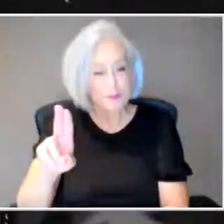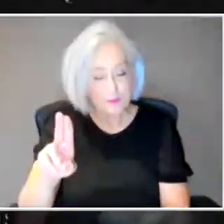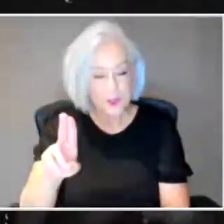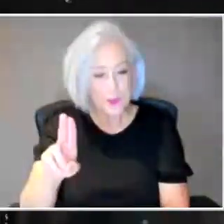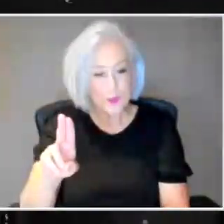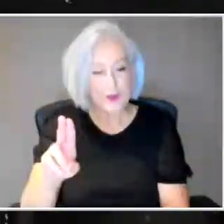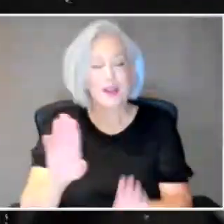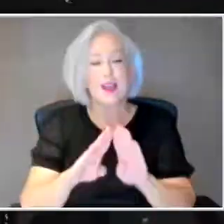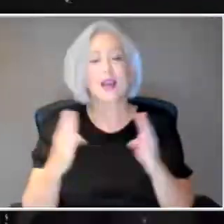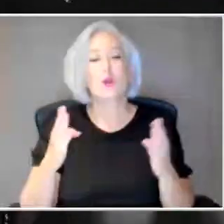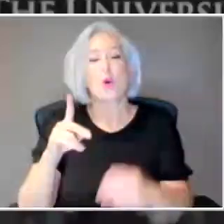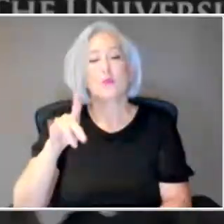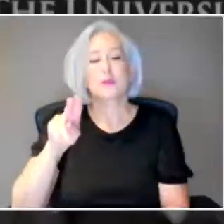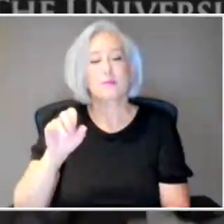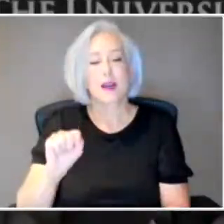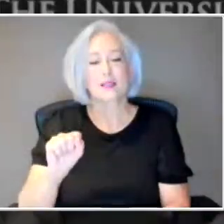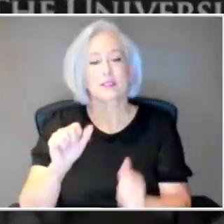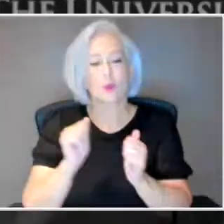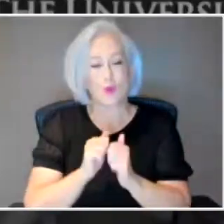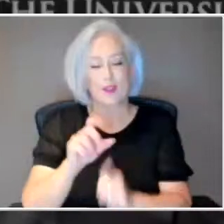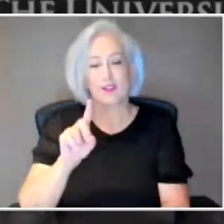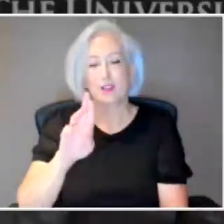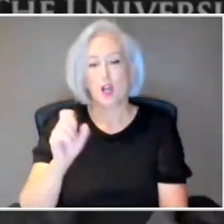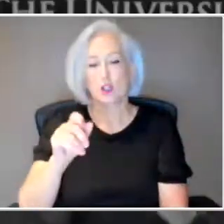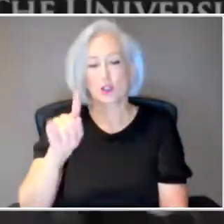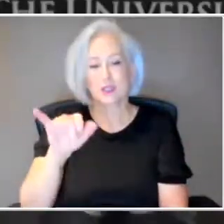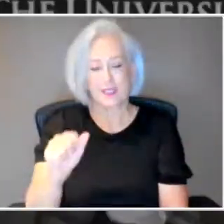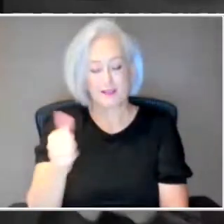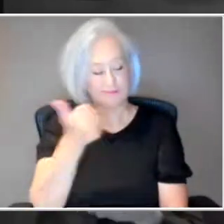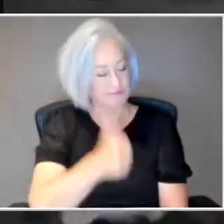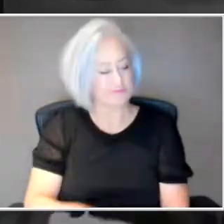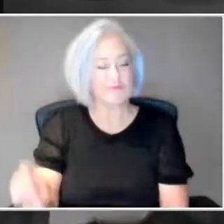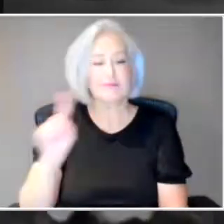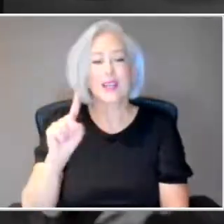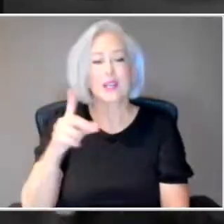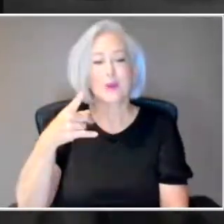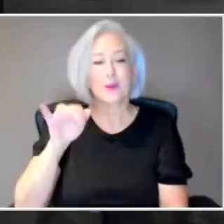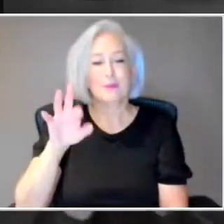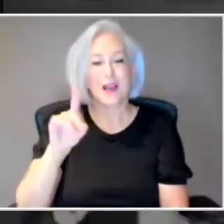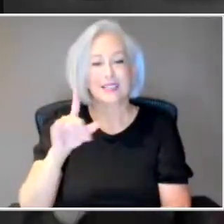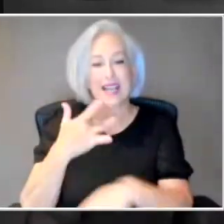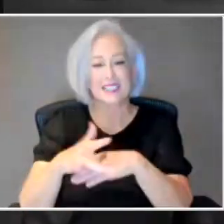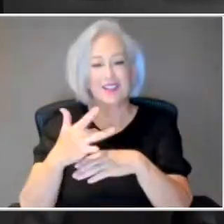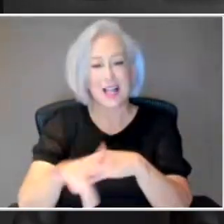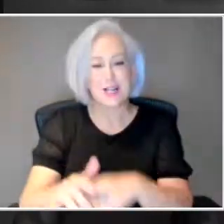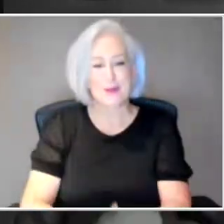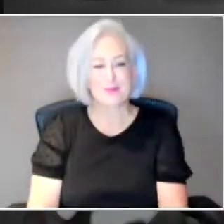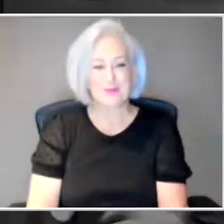Mics with Dr. Stites podcast. Now everywhere podcasts are available.